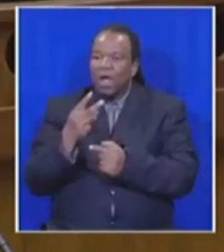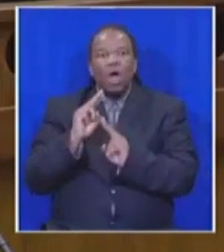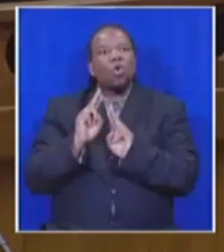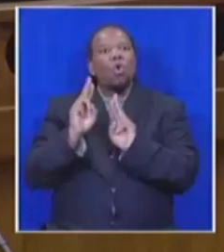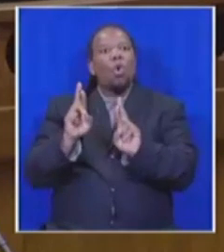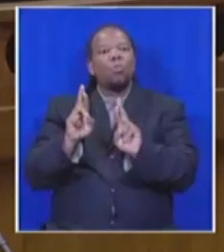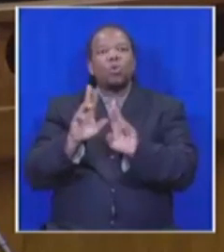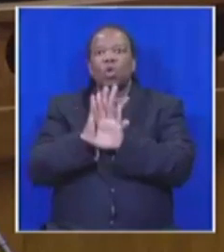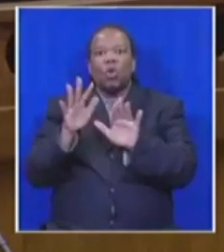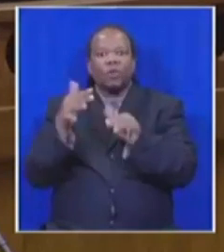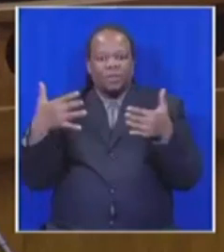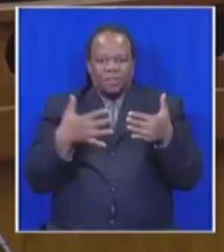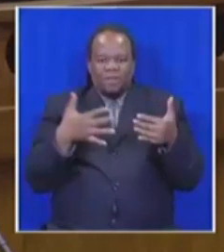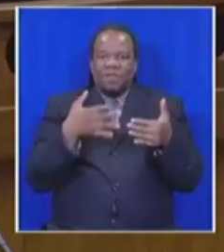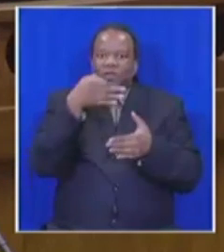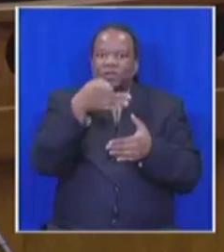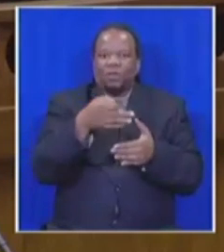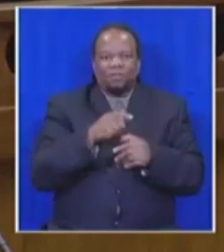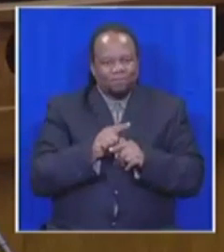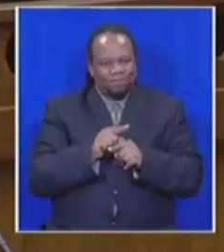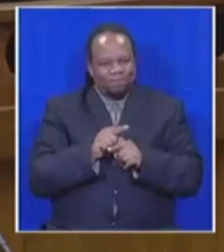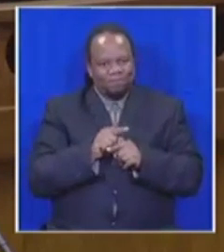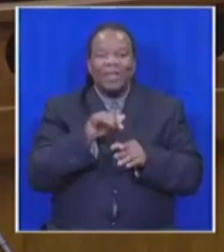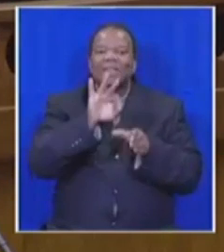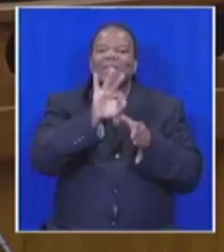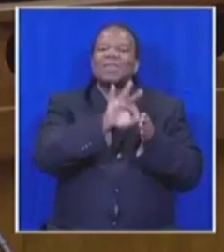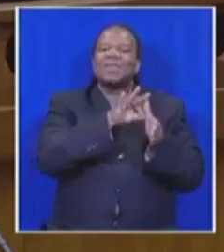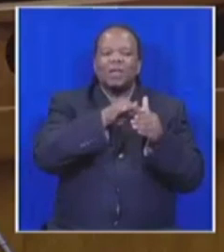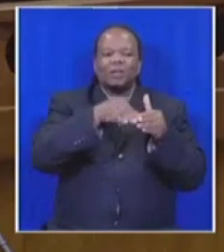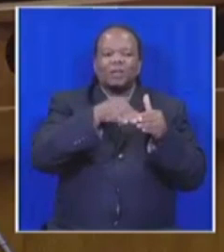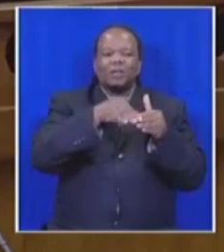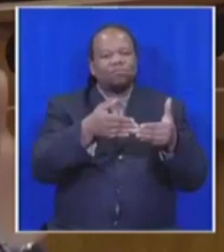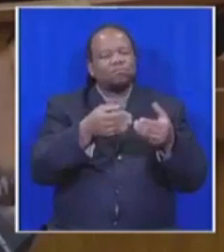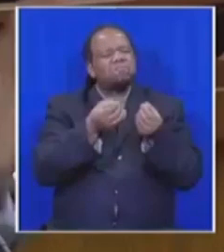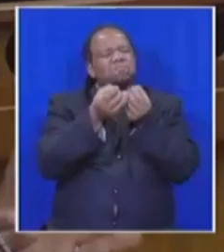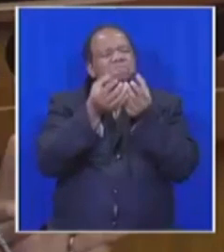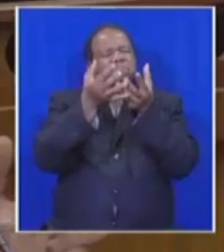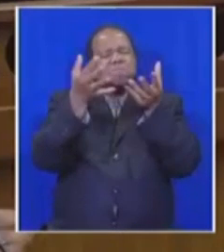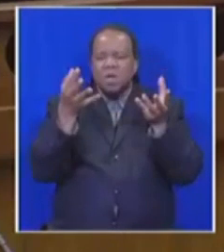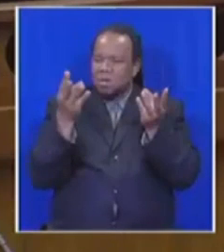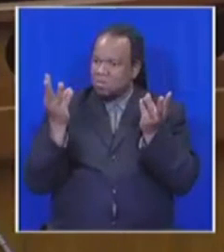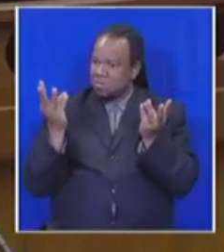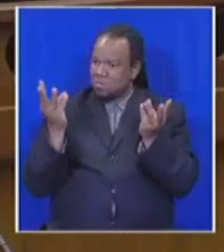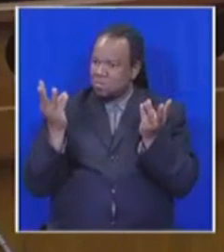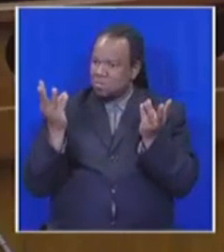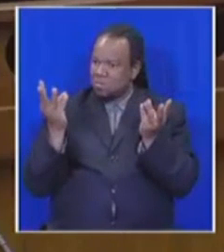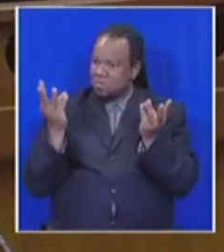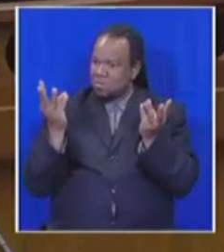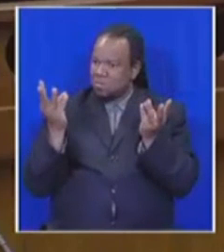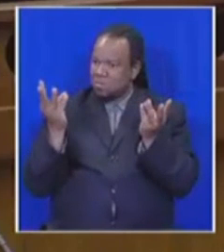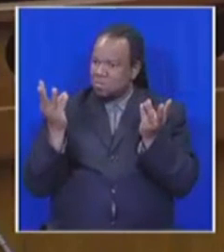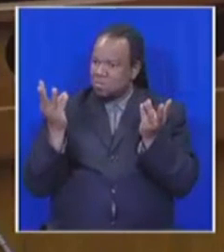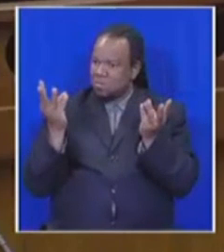fears." In this election, millions of voters chose hope over